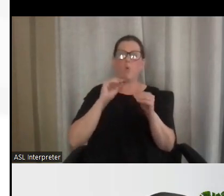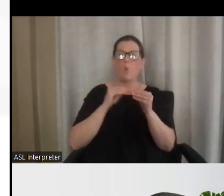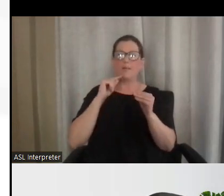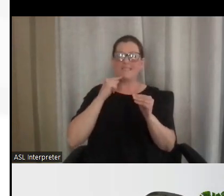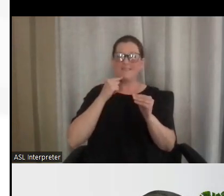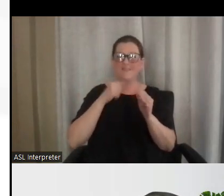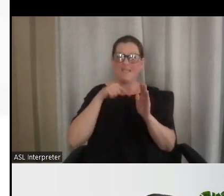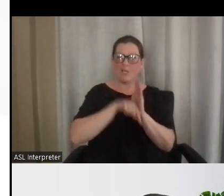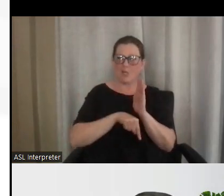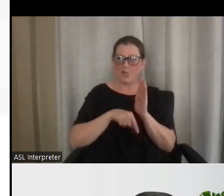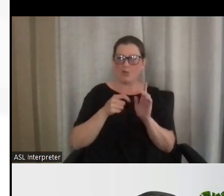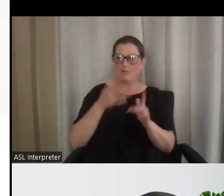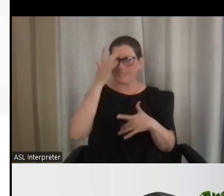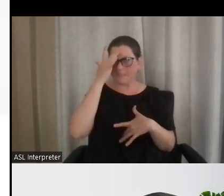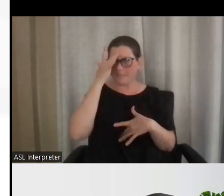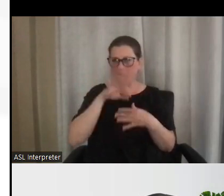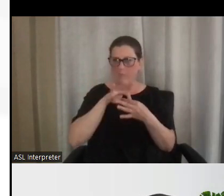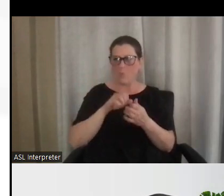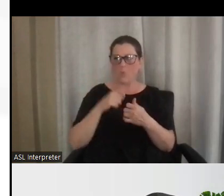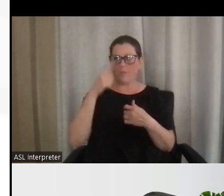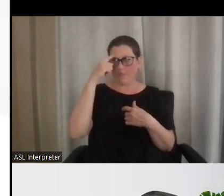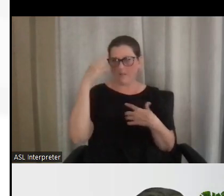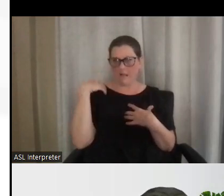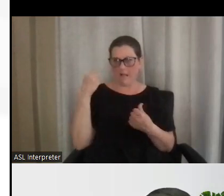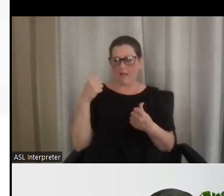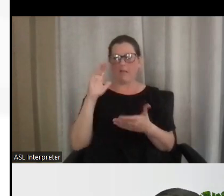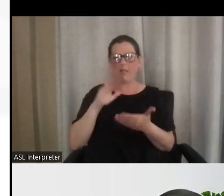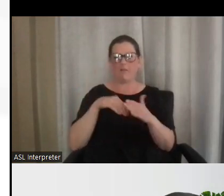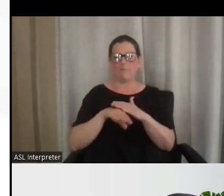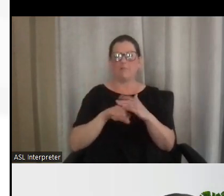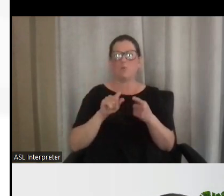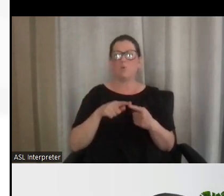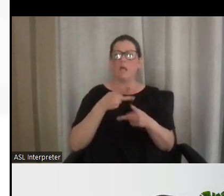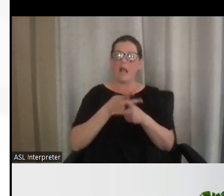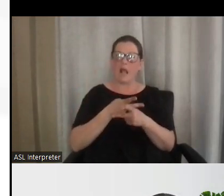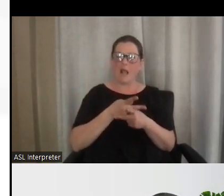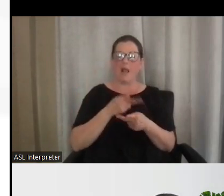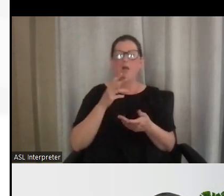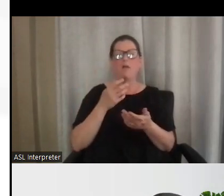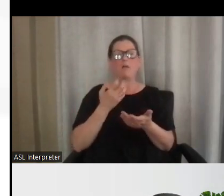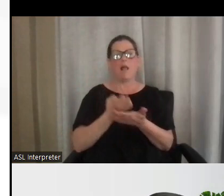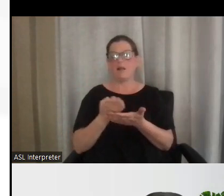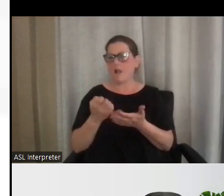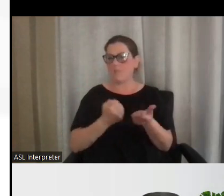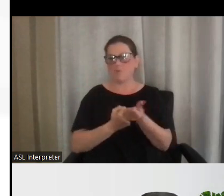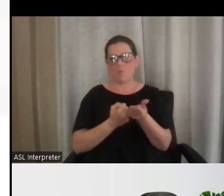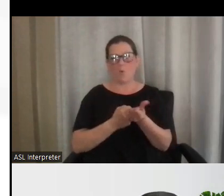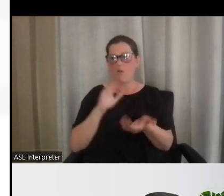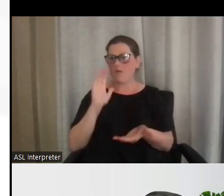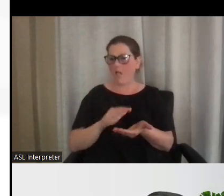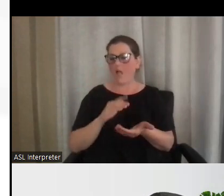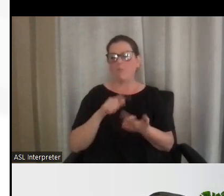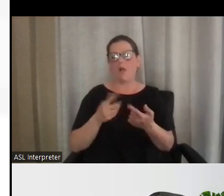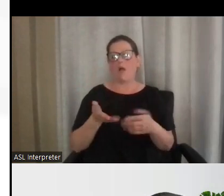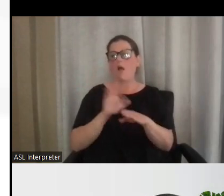health. Less access to care and less access to social and economic supports, and of course, increased risk exposure